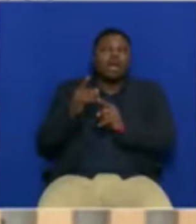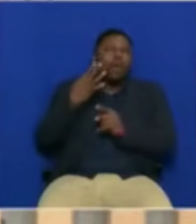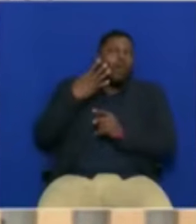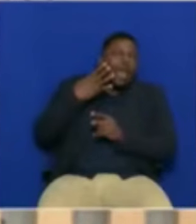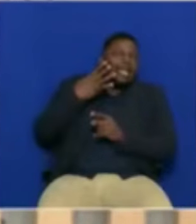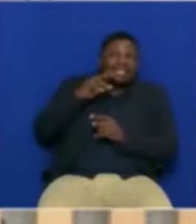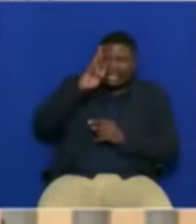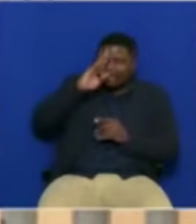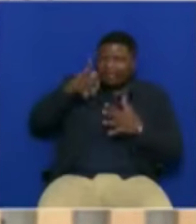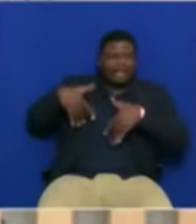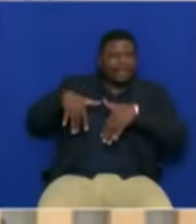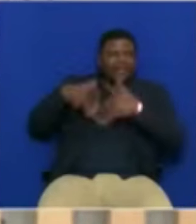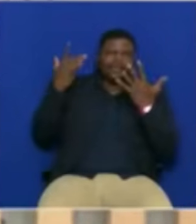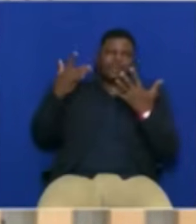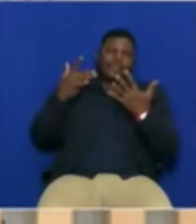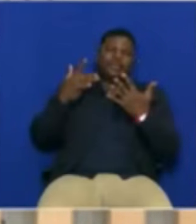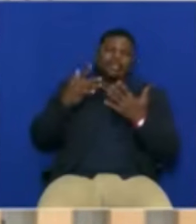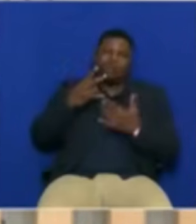next